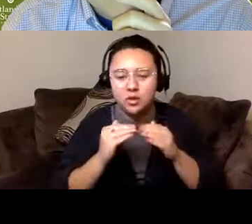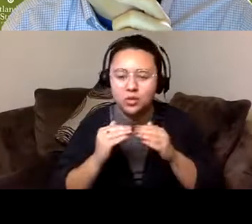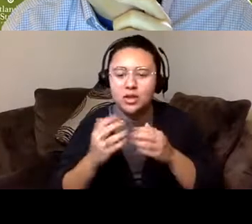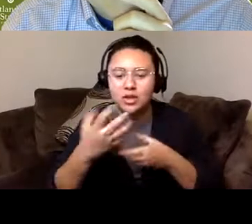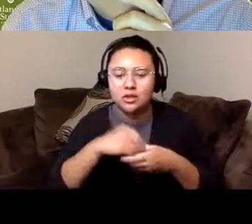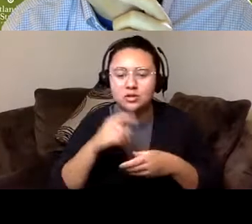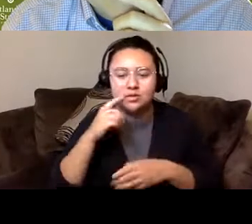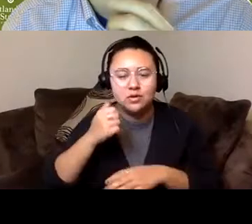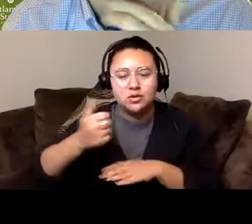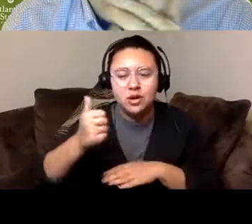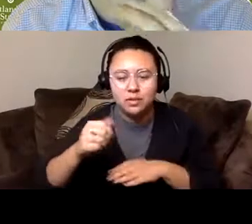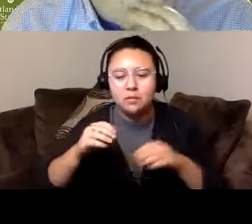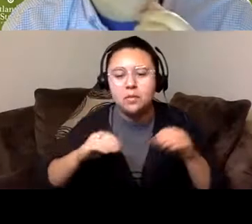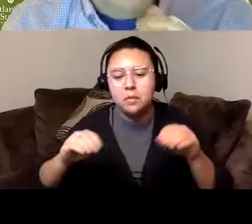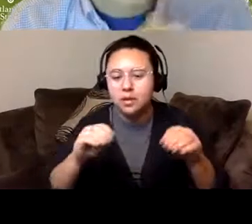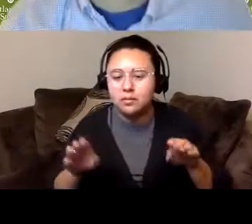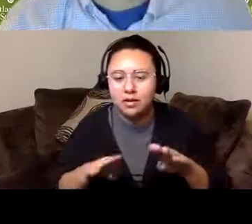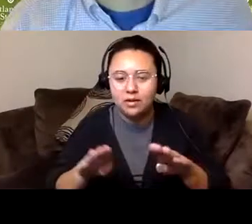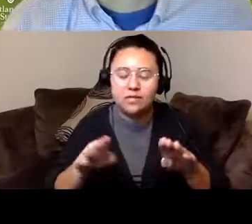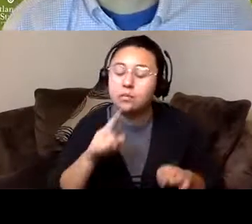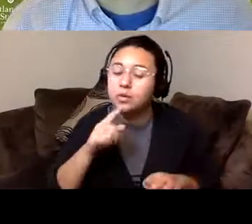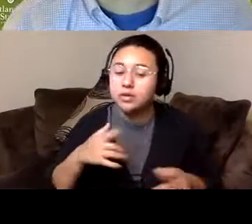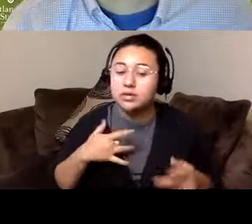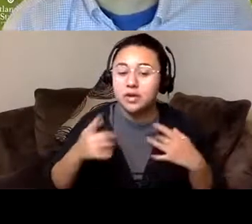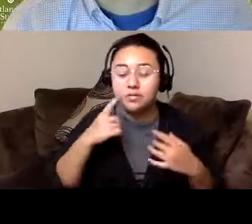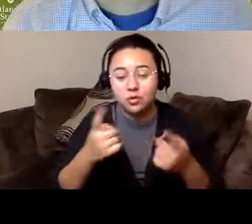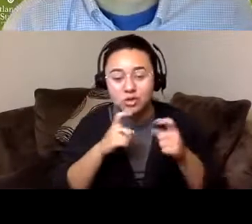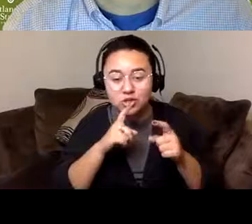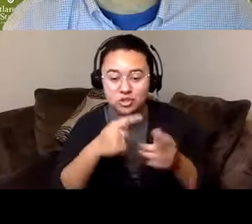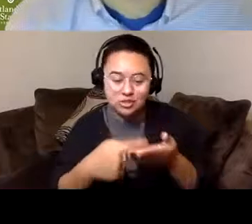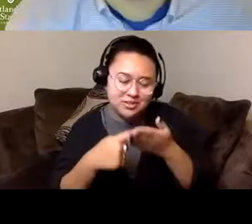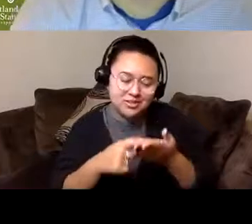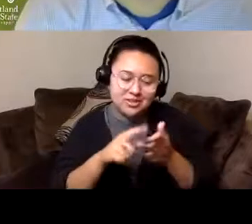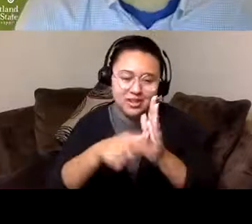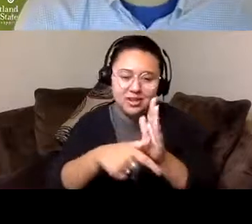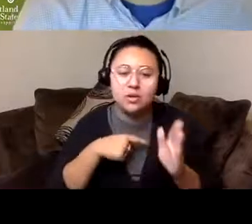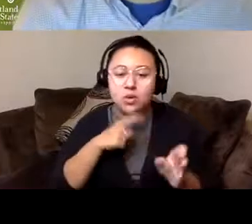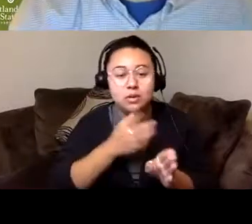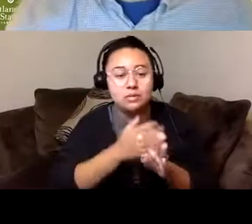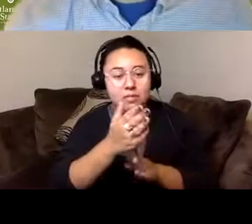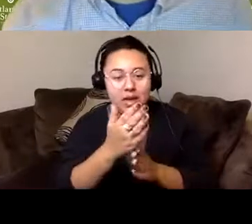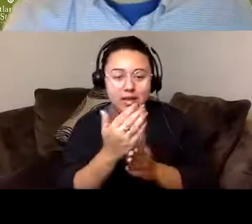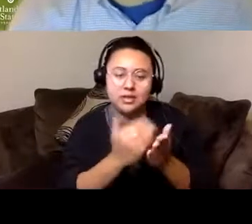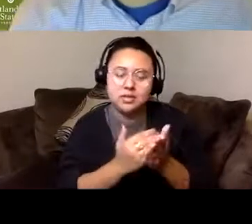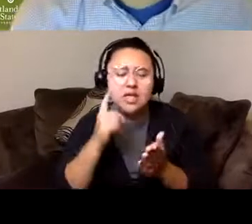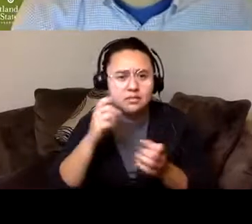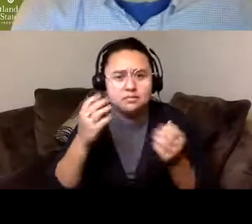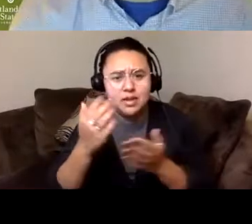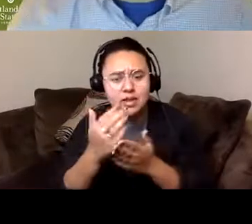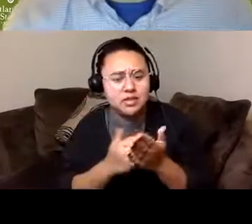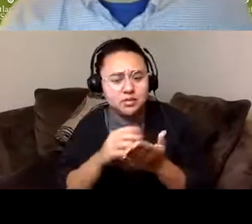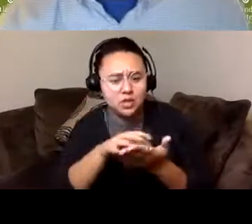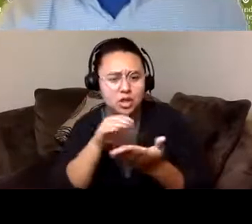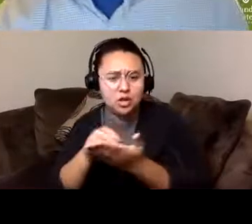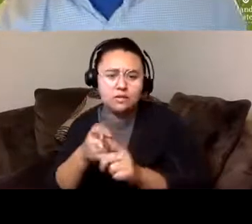I'm happy to be with you all and excited for questions and discussion later. I think there's a lot of lessons we can take from micromobility.